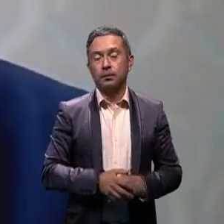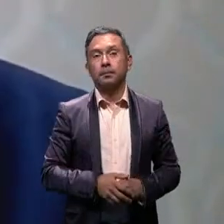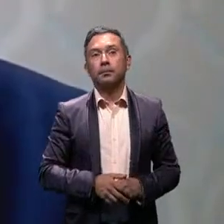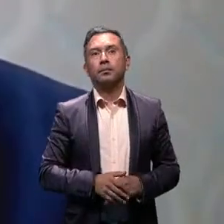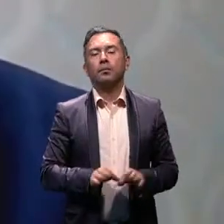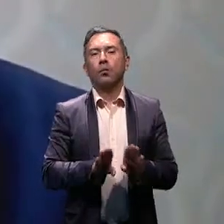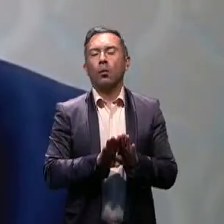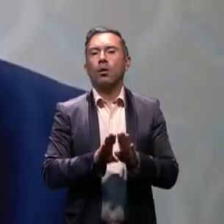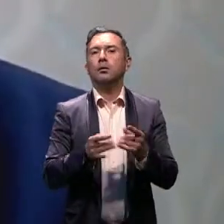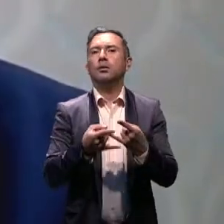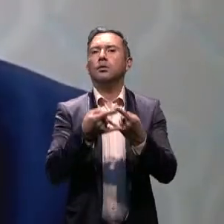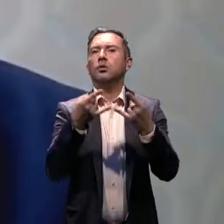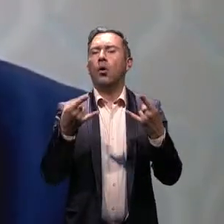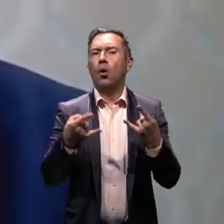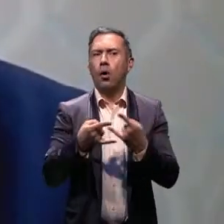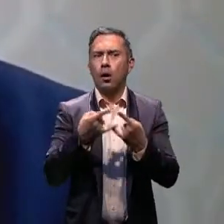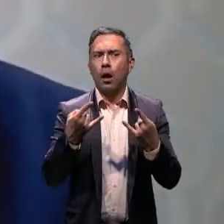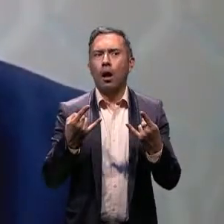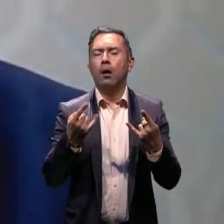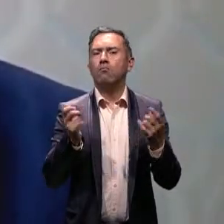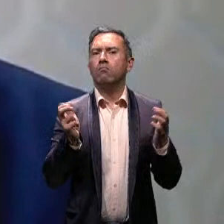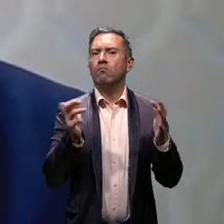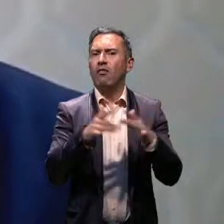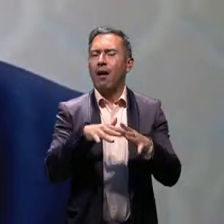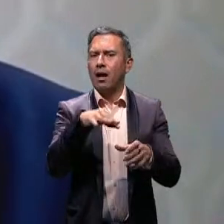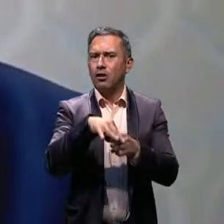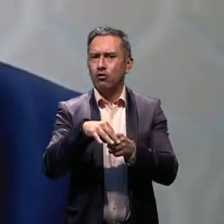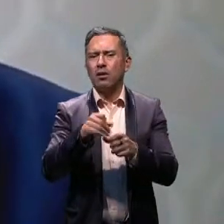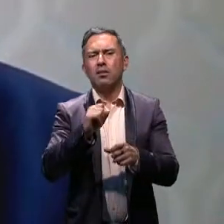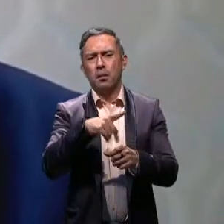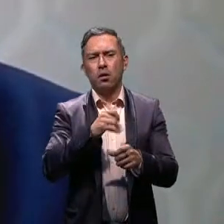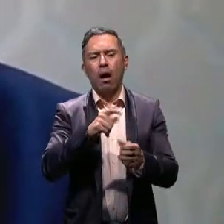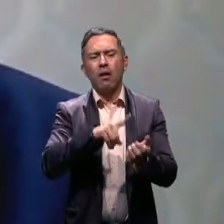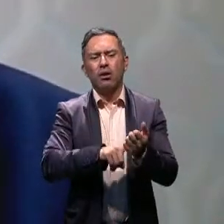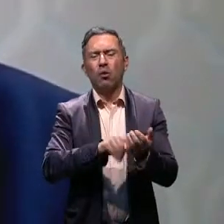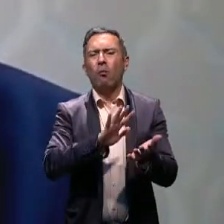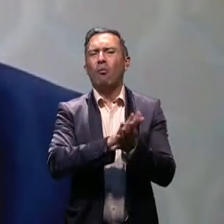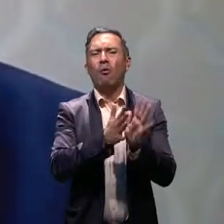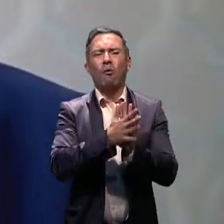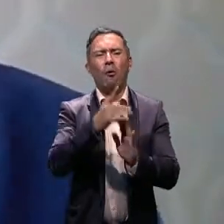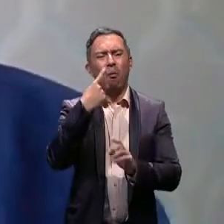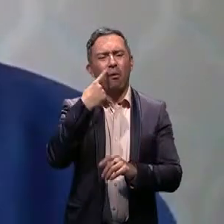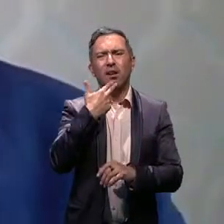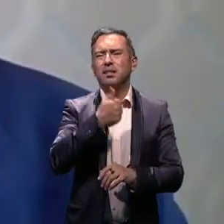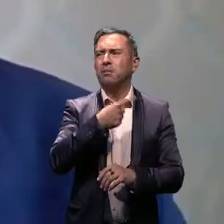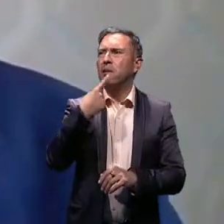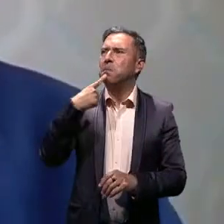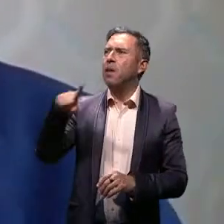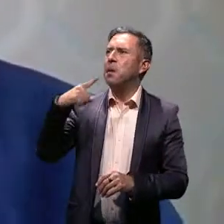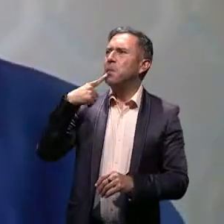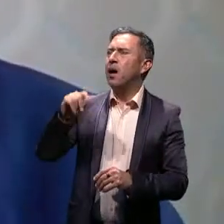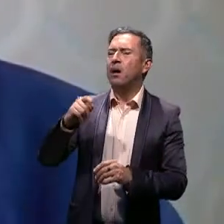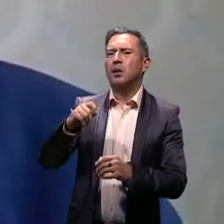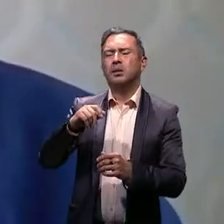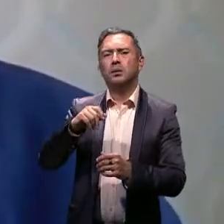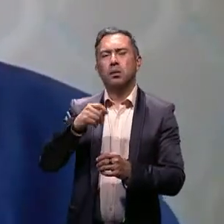which is a history of elections, but also of claims of fraud and